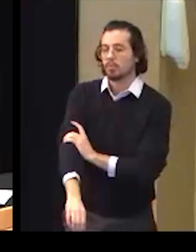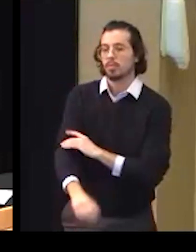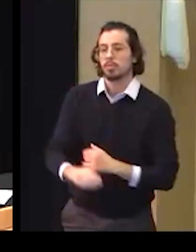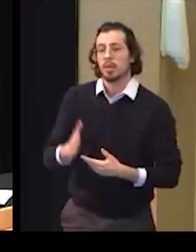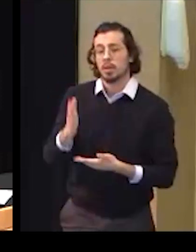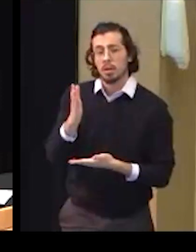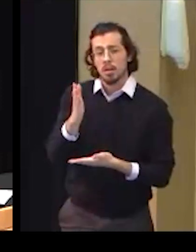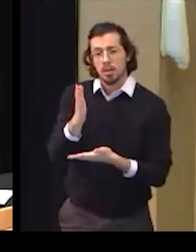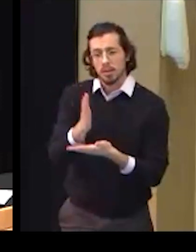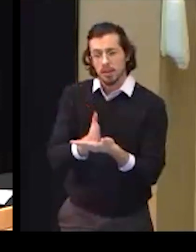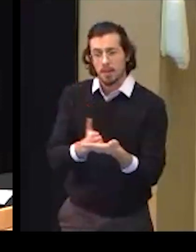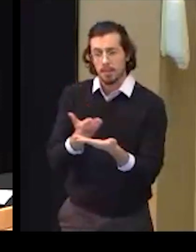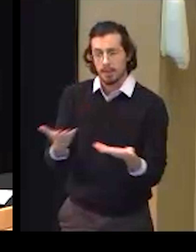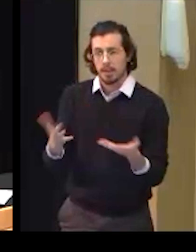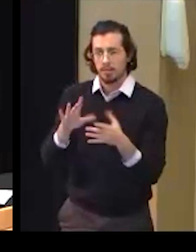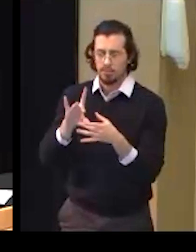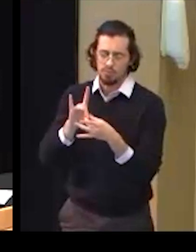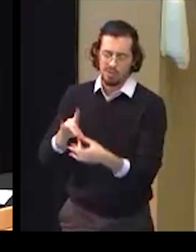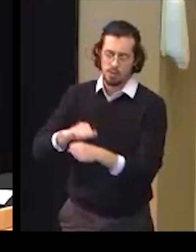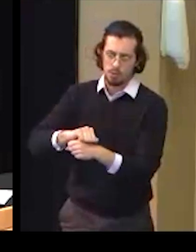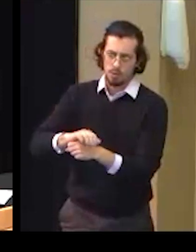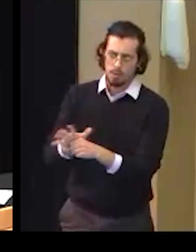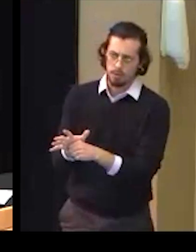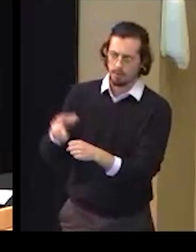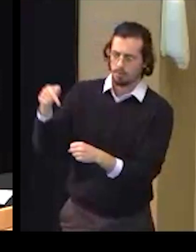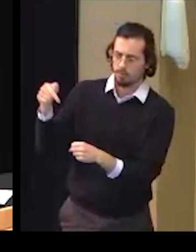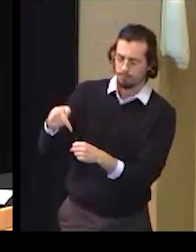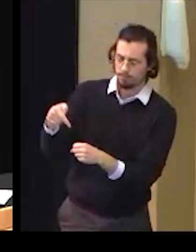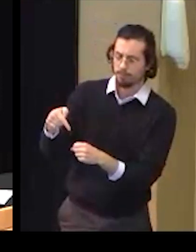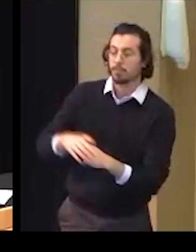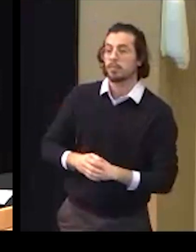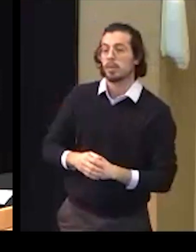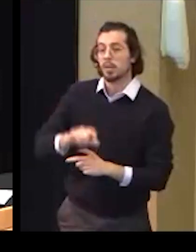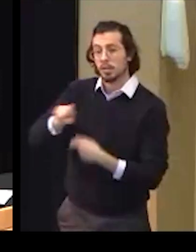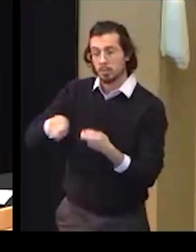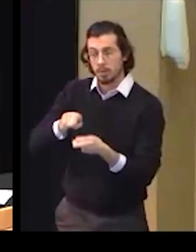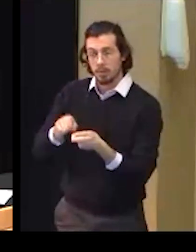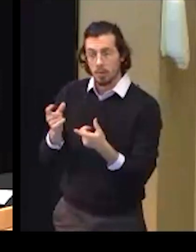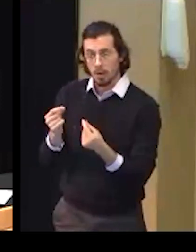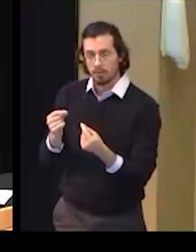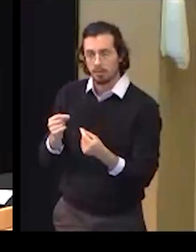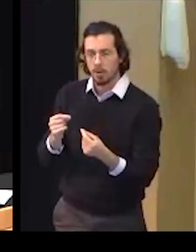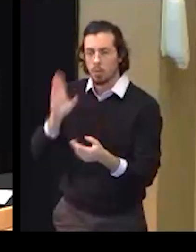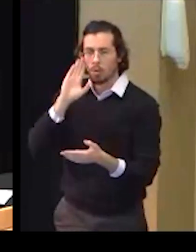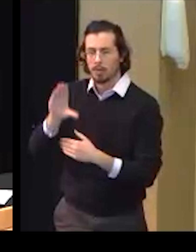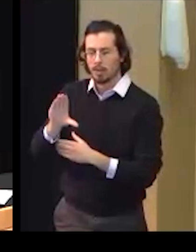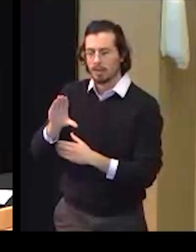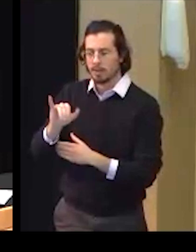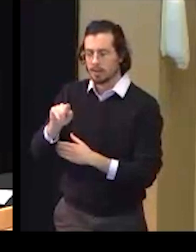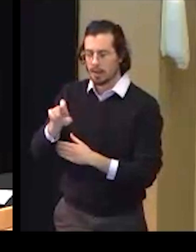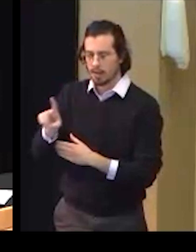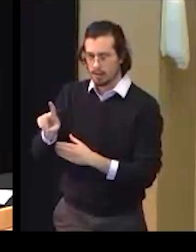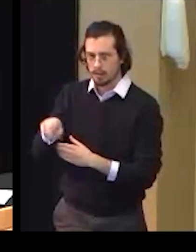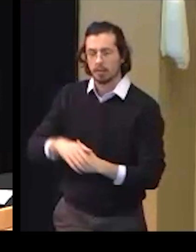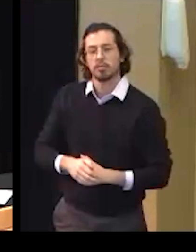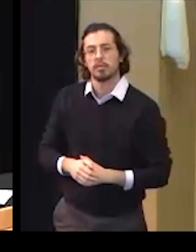that some of it is COVID-driven and has specifically been cited for the reason, in particular,